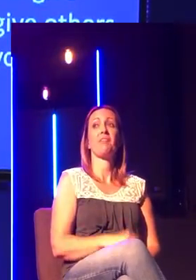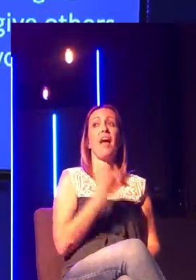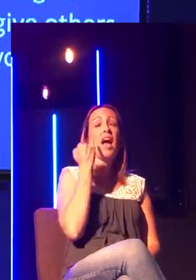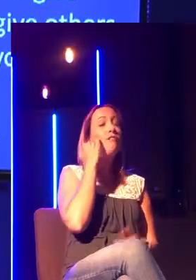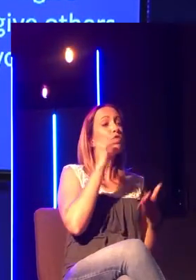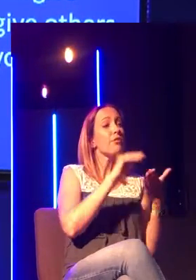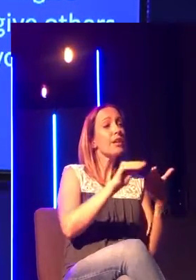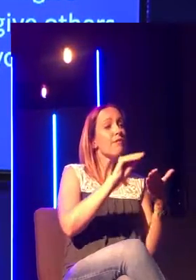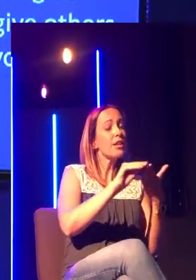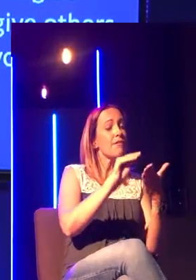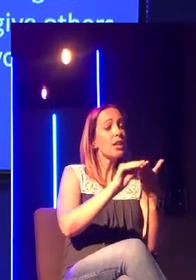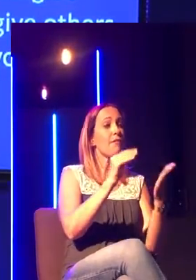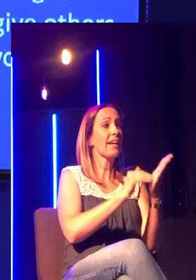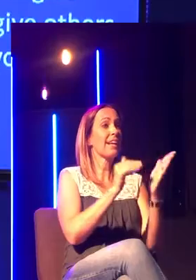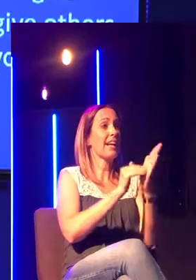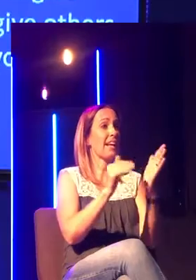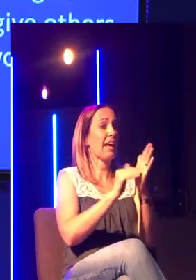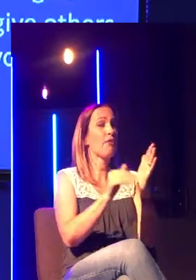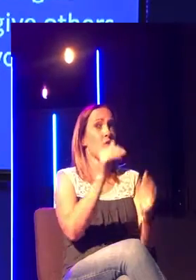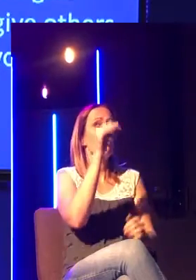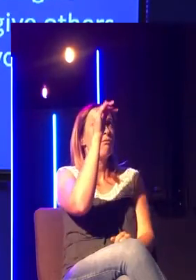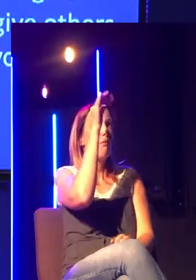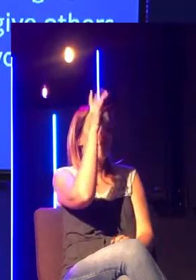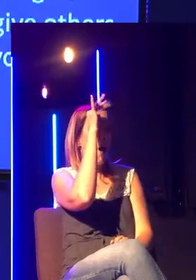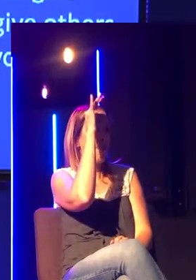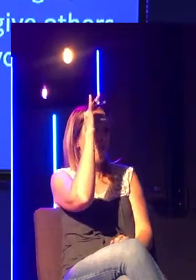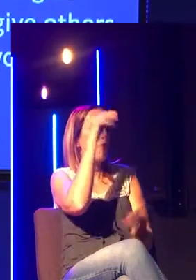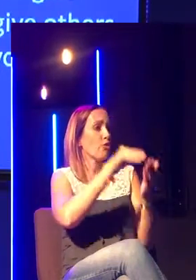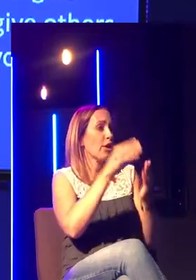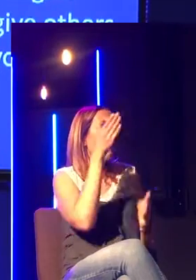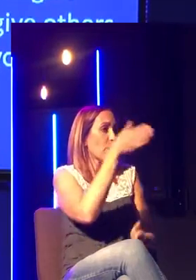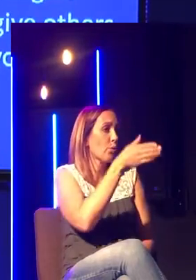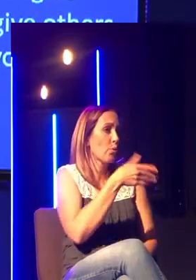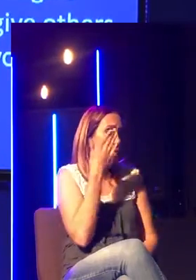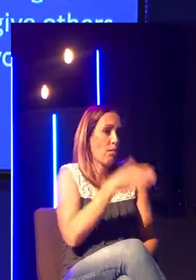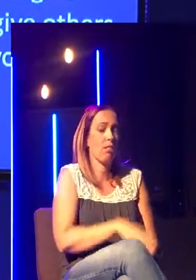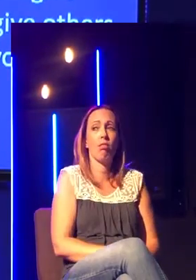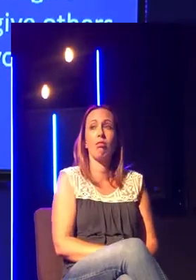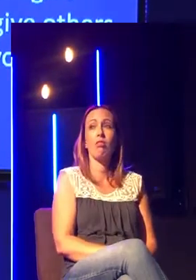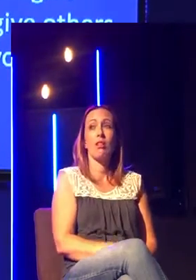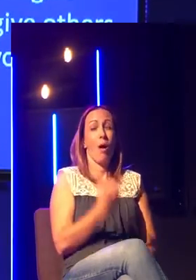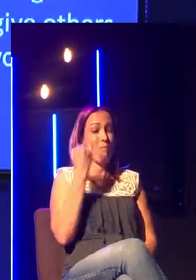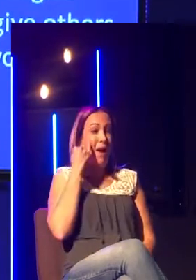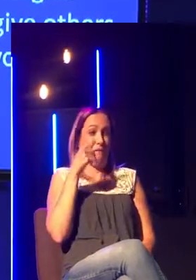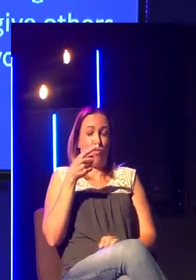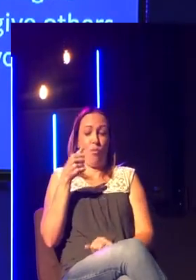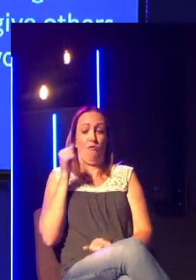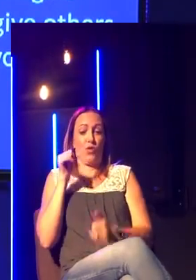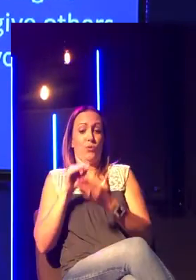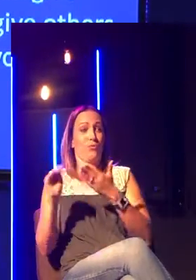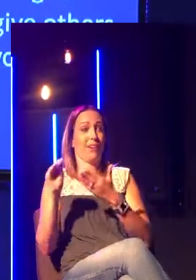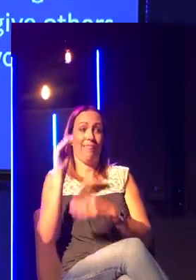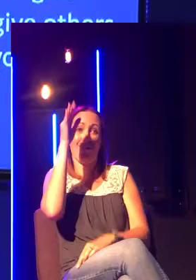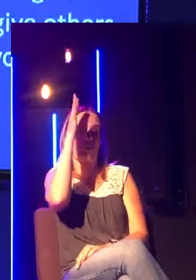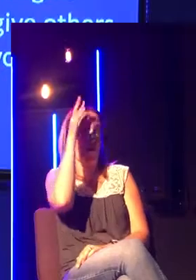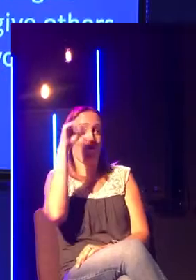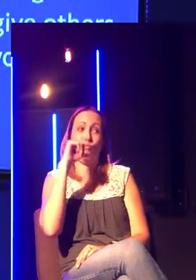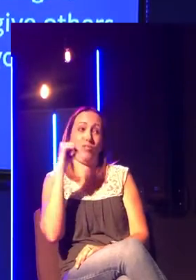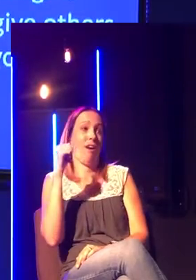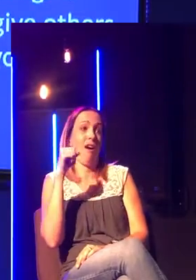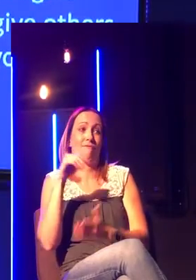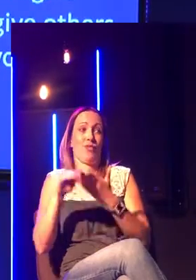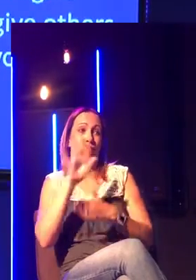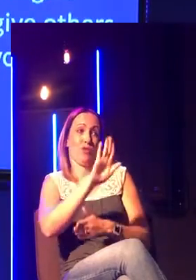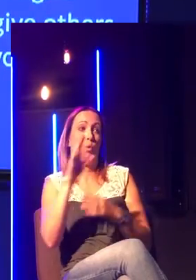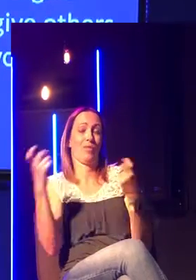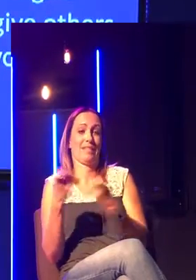if you refuse to forgive others, your Father will not forgive your sins. That's rough. That